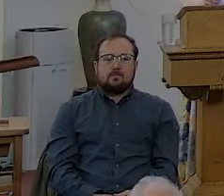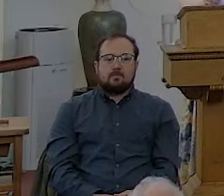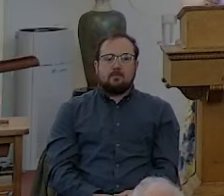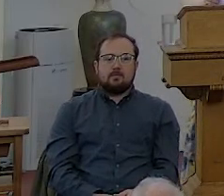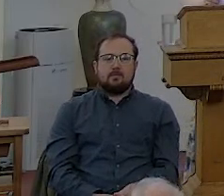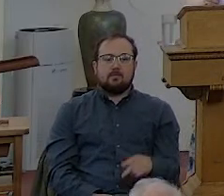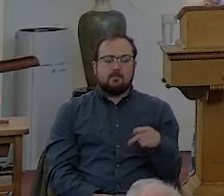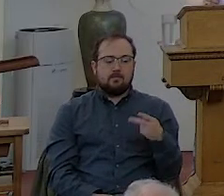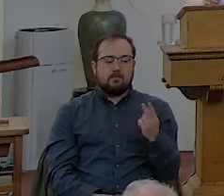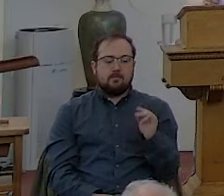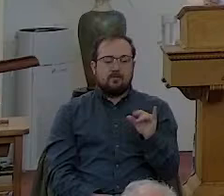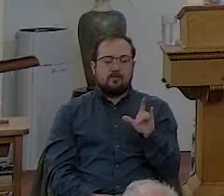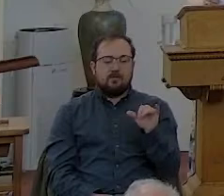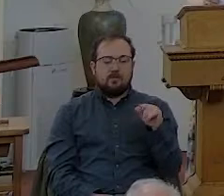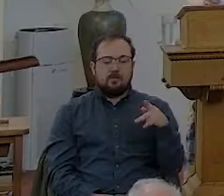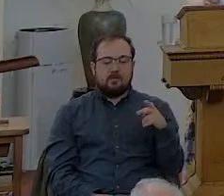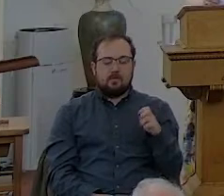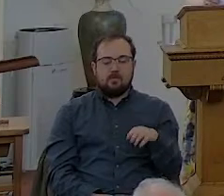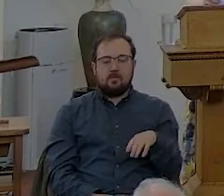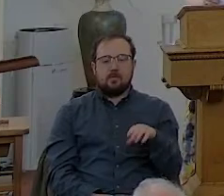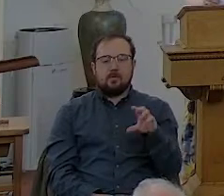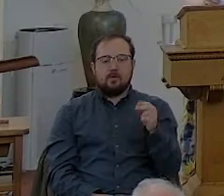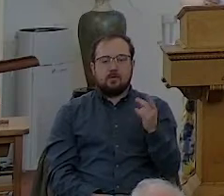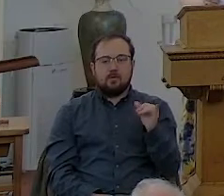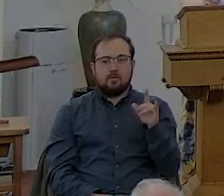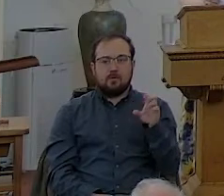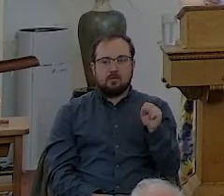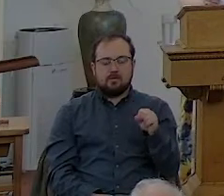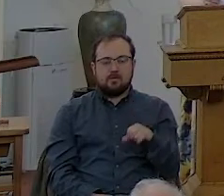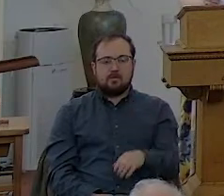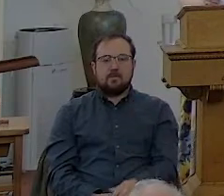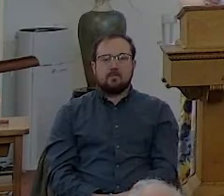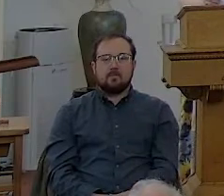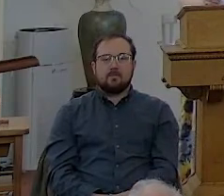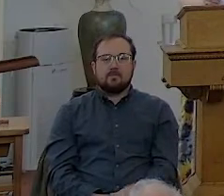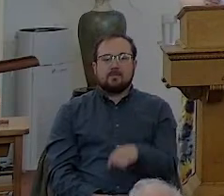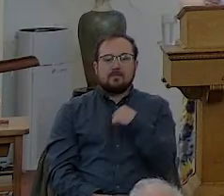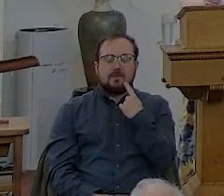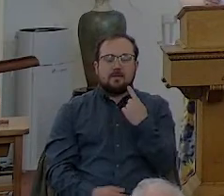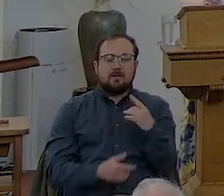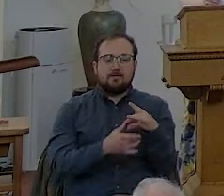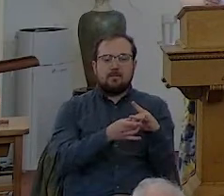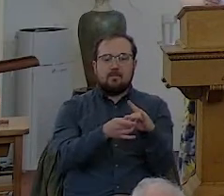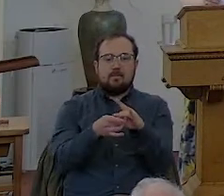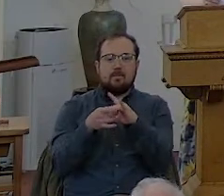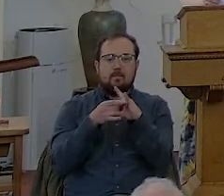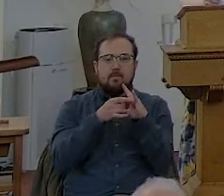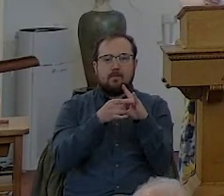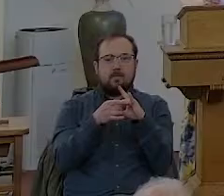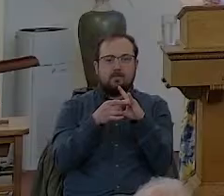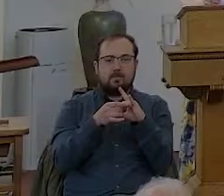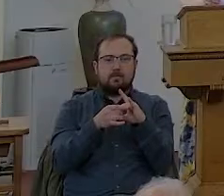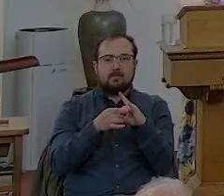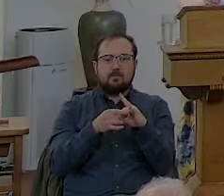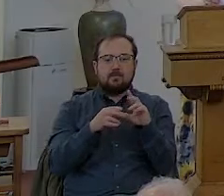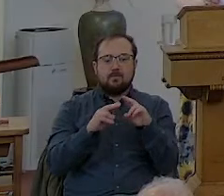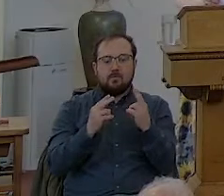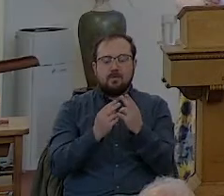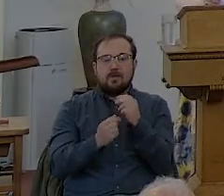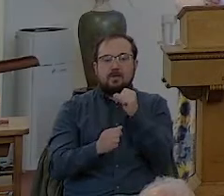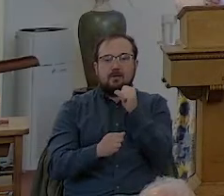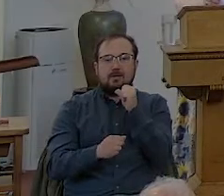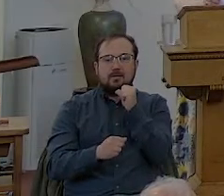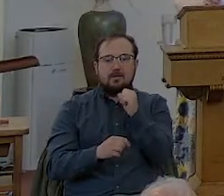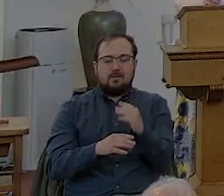Philip Hewitt, Canadian Unitarian minister, states, "The bond of unity in a church is not a shared belief,